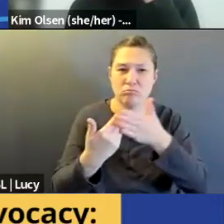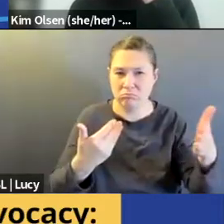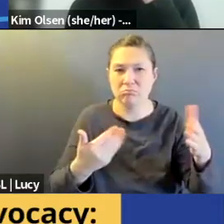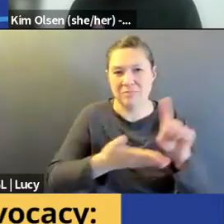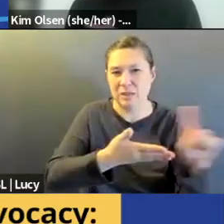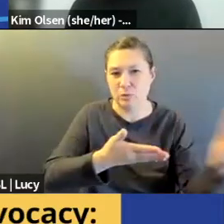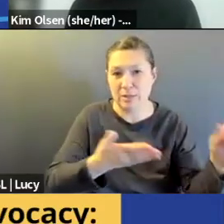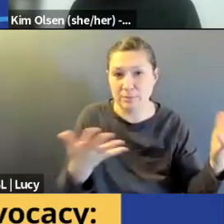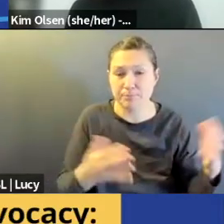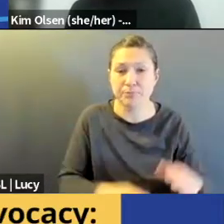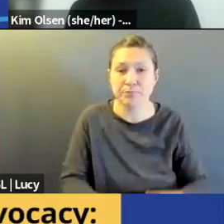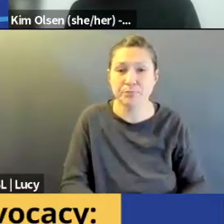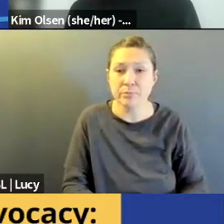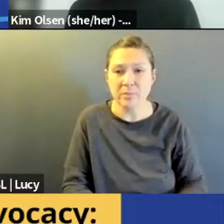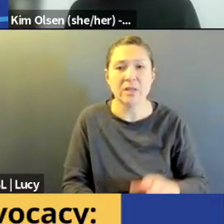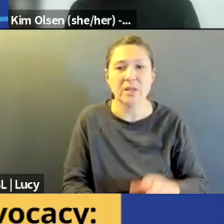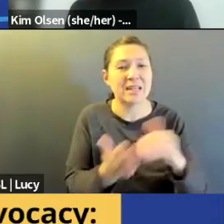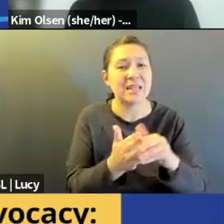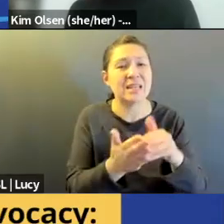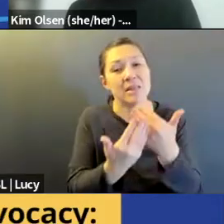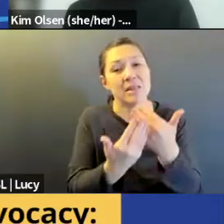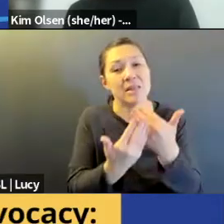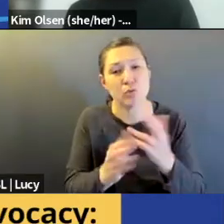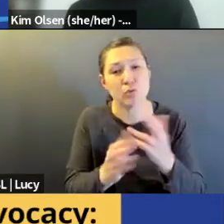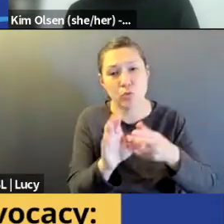week. And with that, a huge thank you, everybody, for being